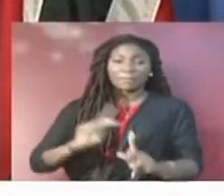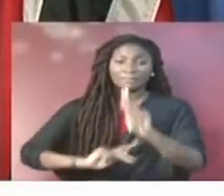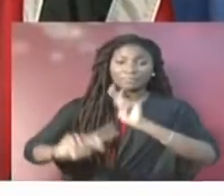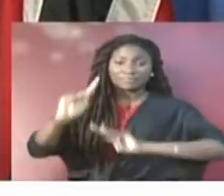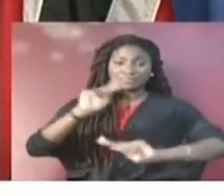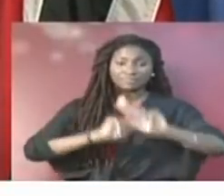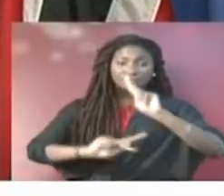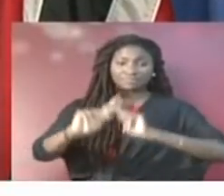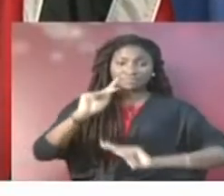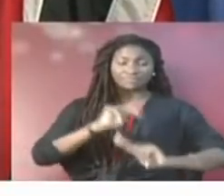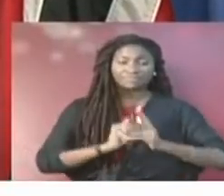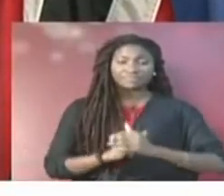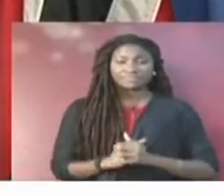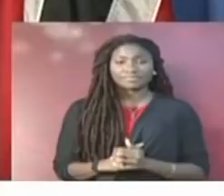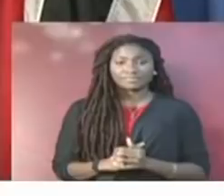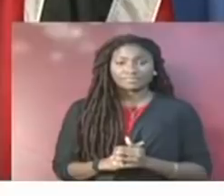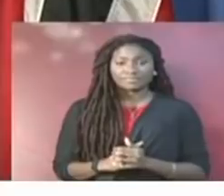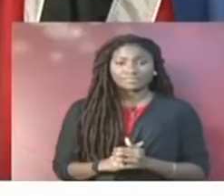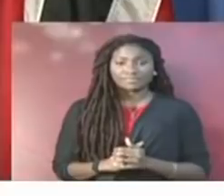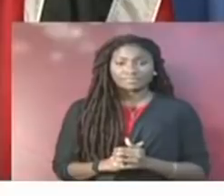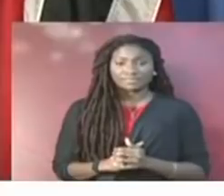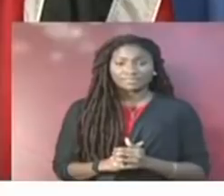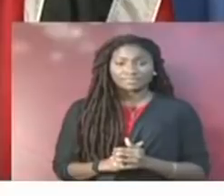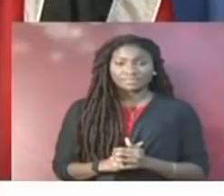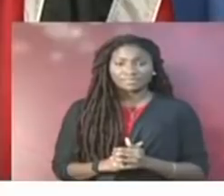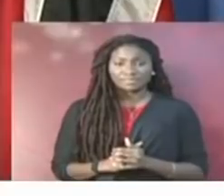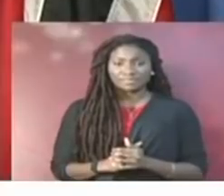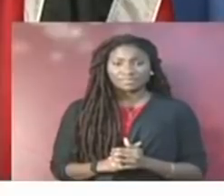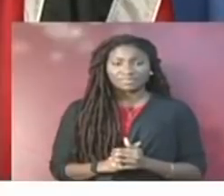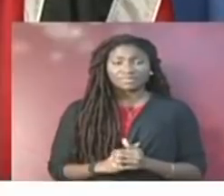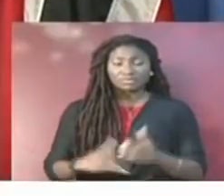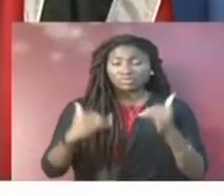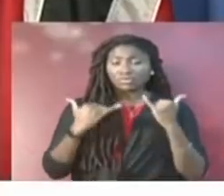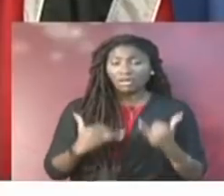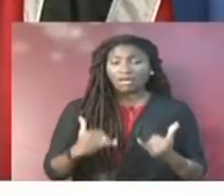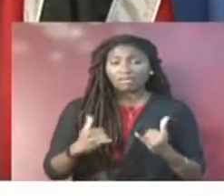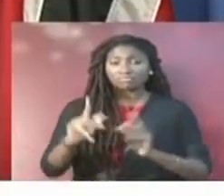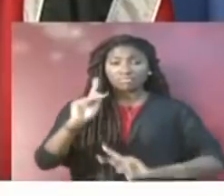saying. Over and above the standard support for people